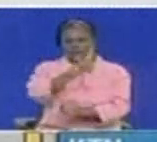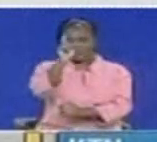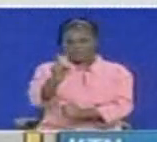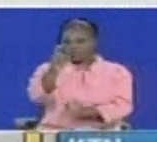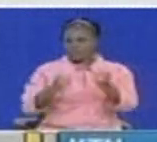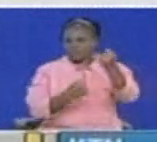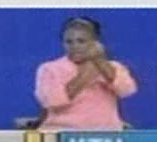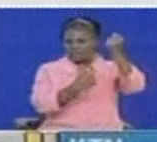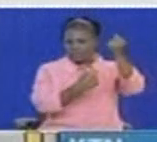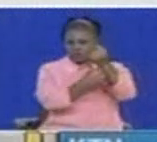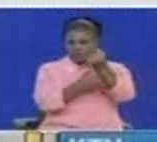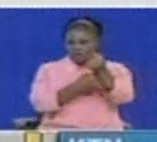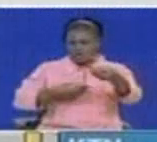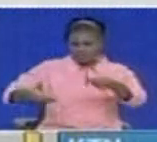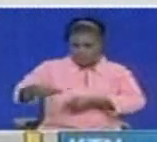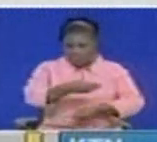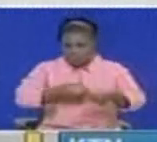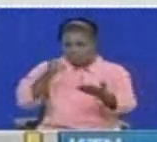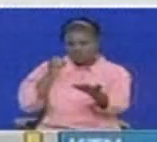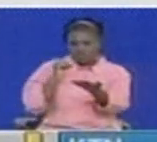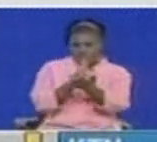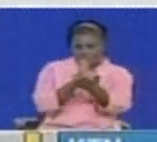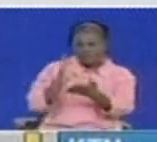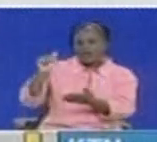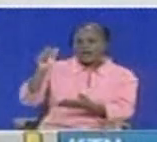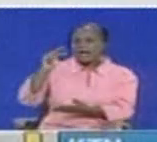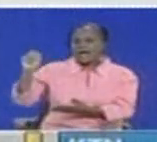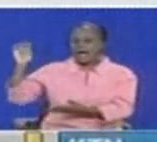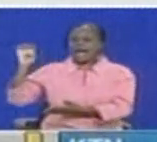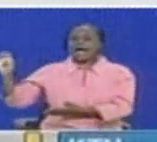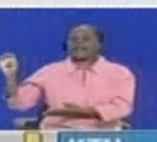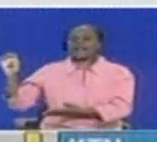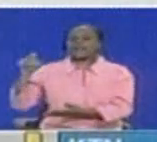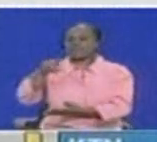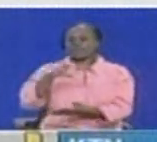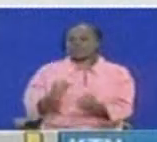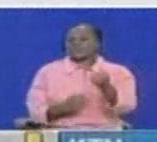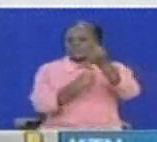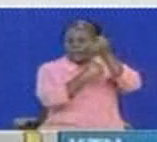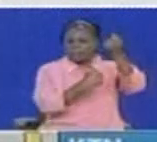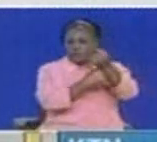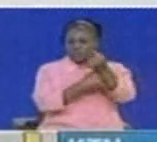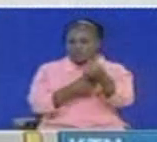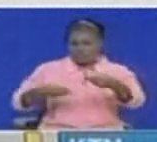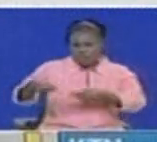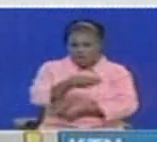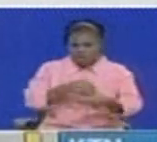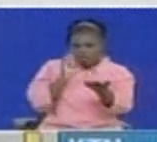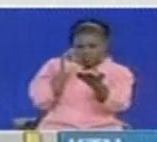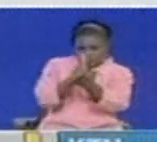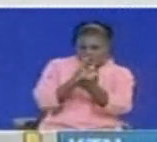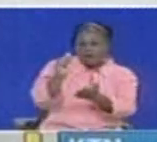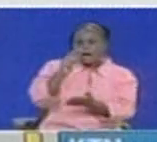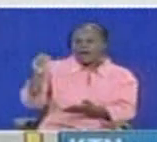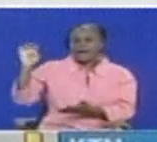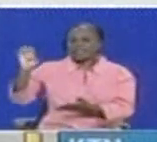you support the motion to remove Anne Waiguru from office? Do you support the motion to remove Anne Waiguru from office? Yes,